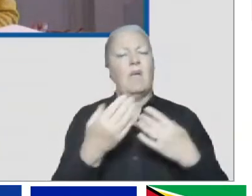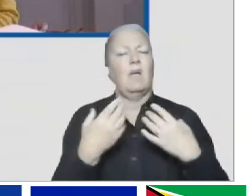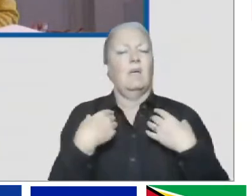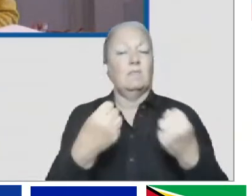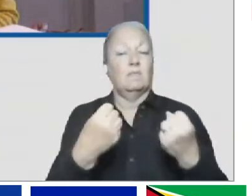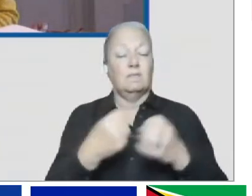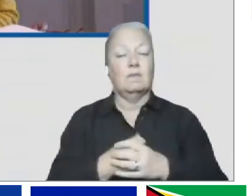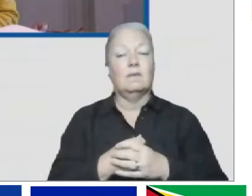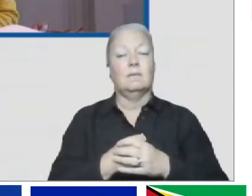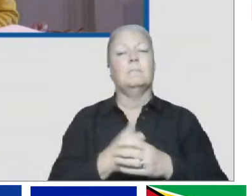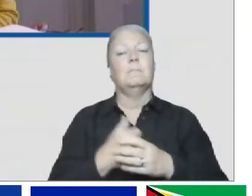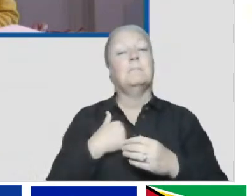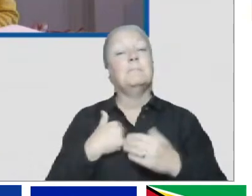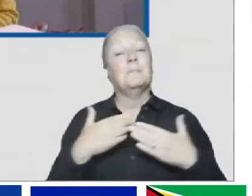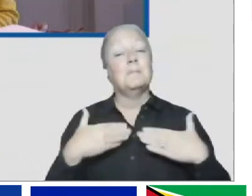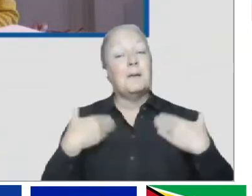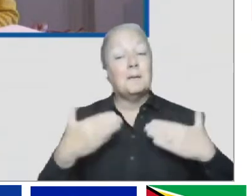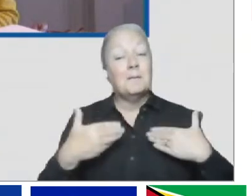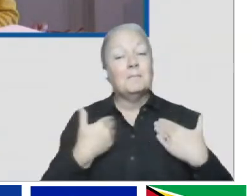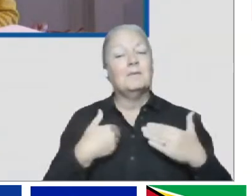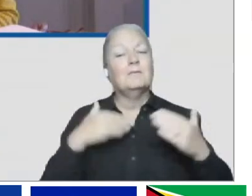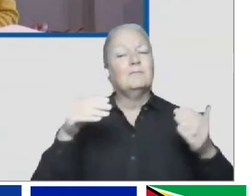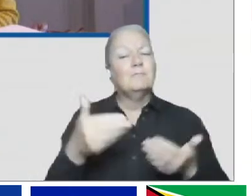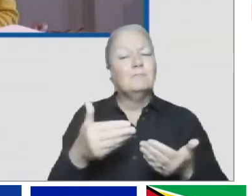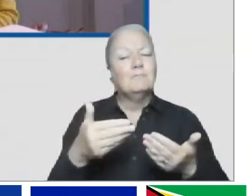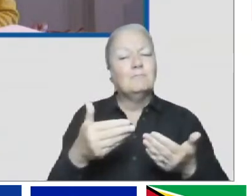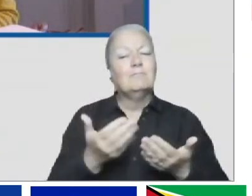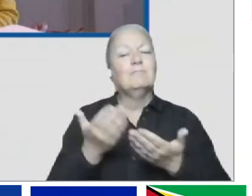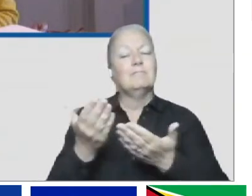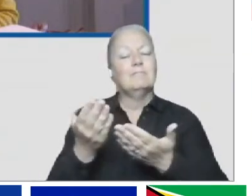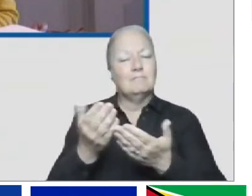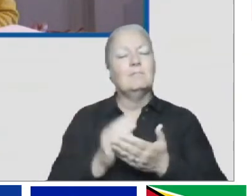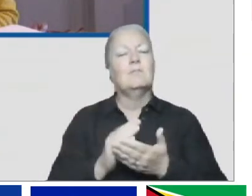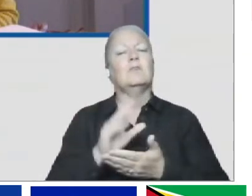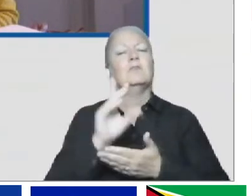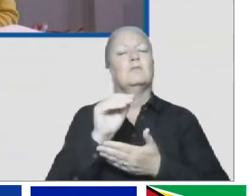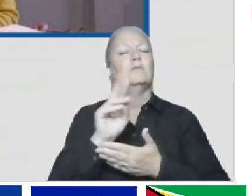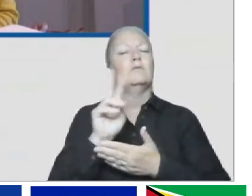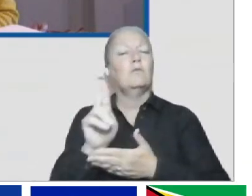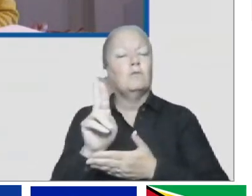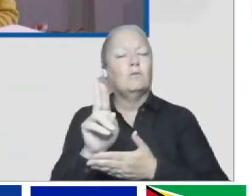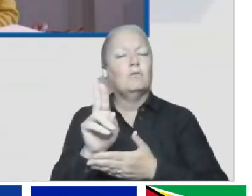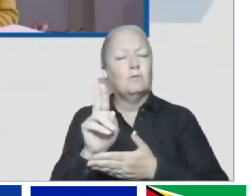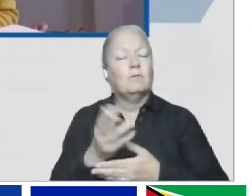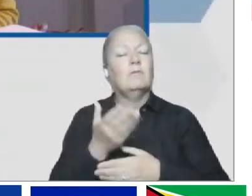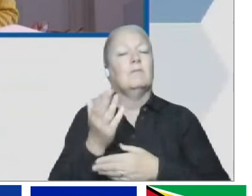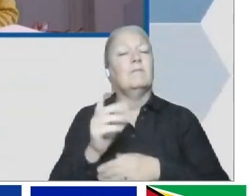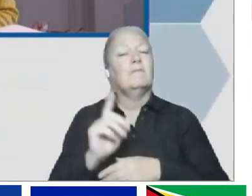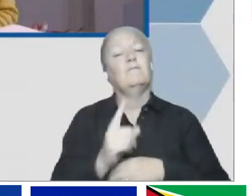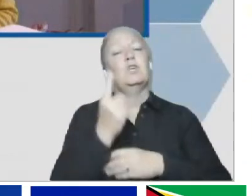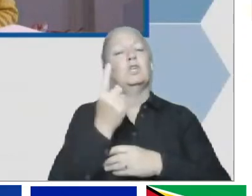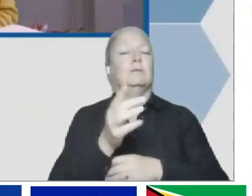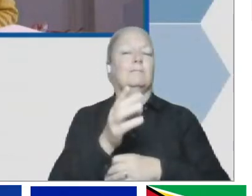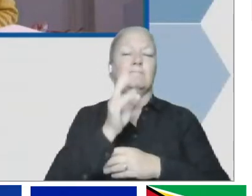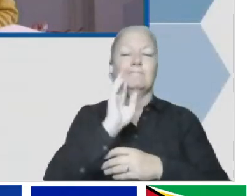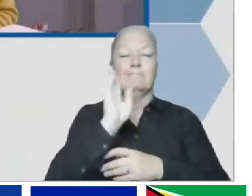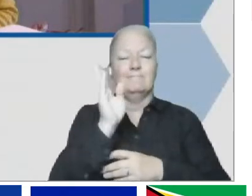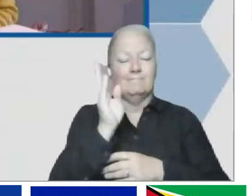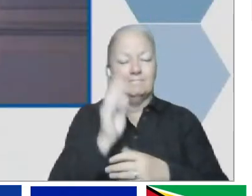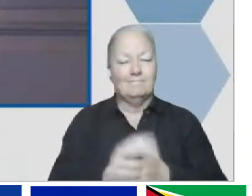introduce Dr. Rasa for the first talk in this present session. Thank you very much,